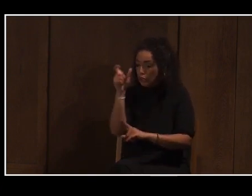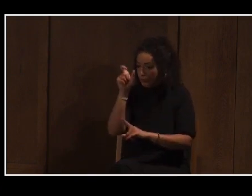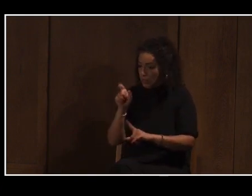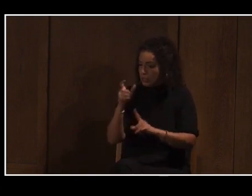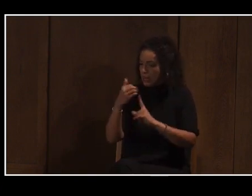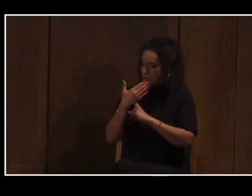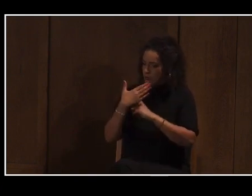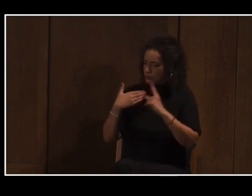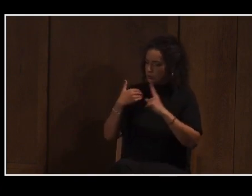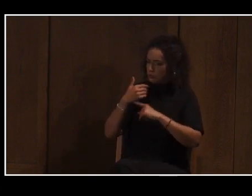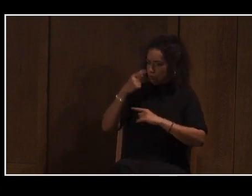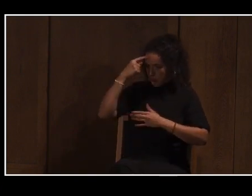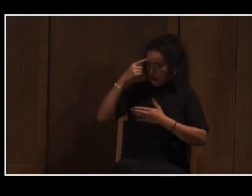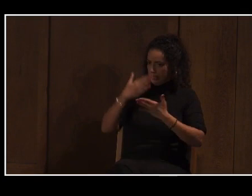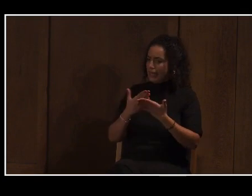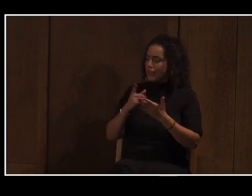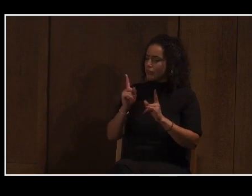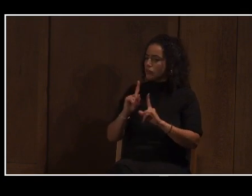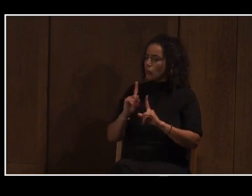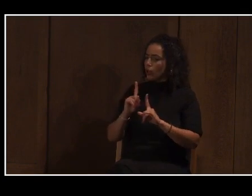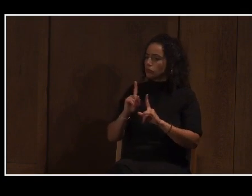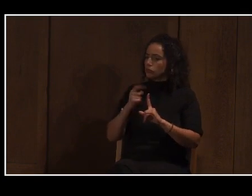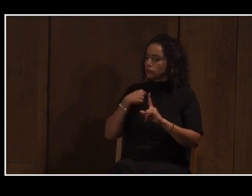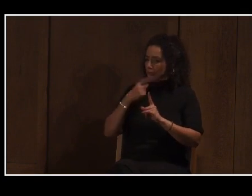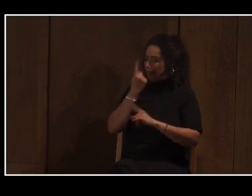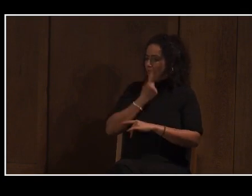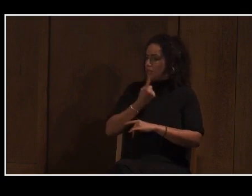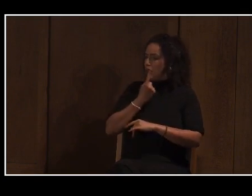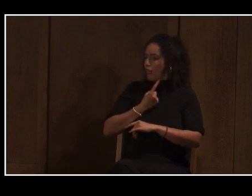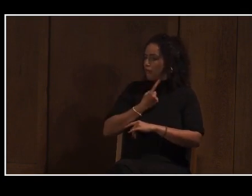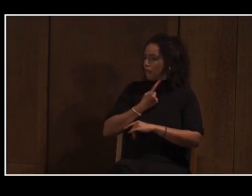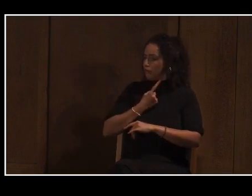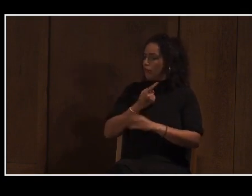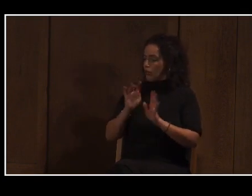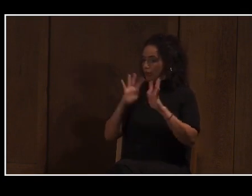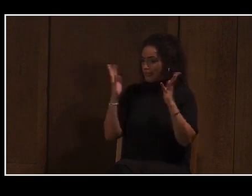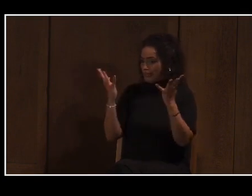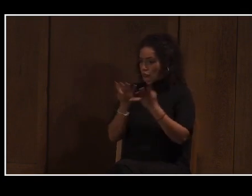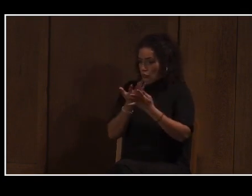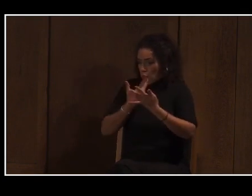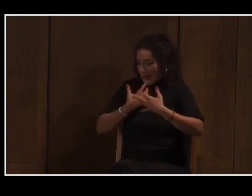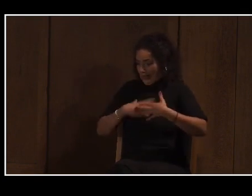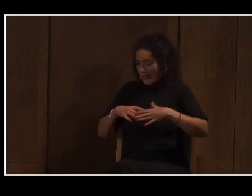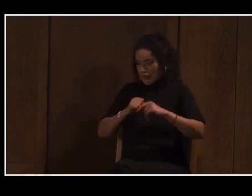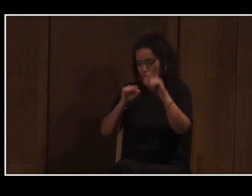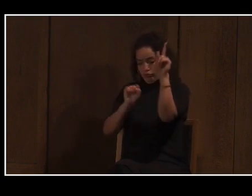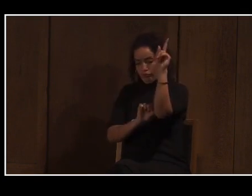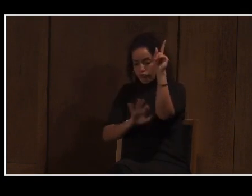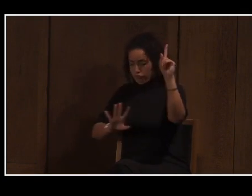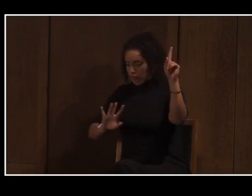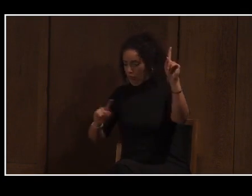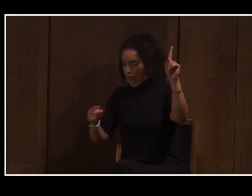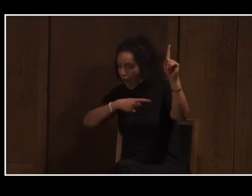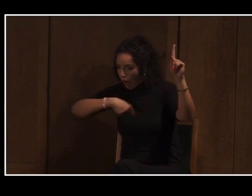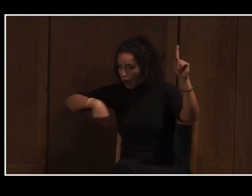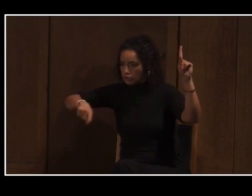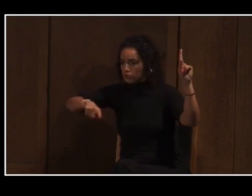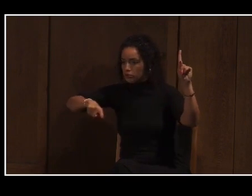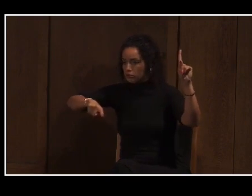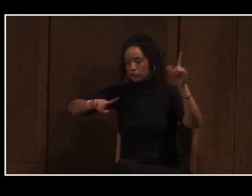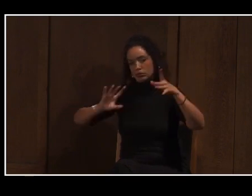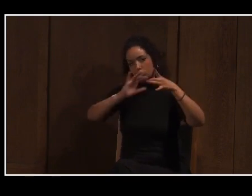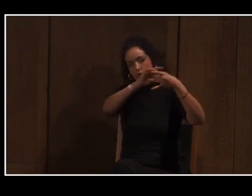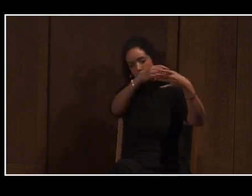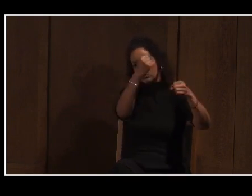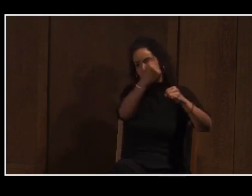from civil society, and we were supposed to be a strange attractor and a bridge between civil society and government. So if I didn't convince myself first, like how would I